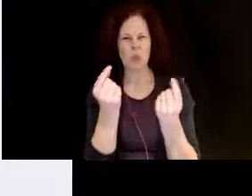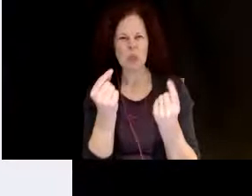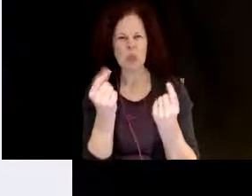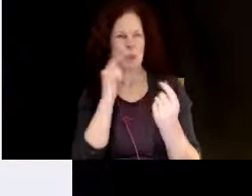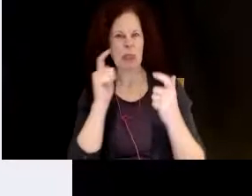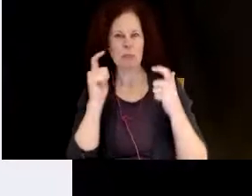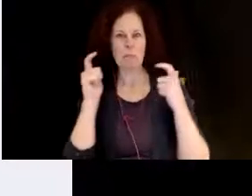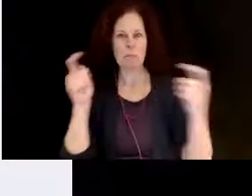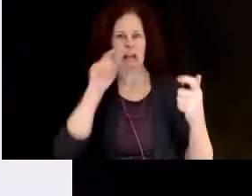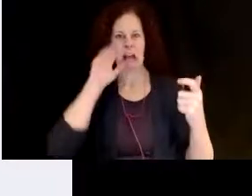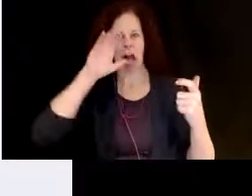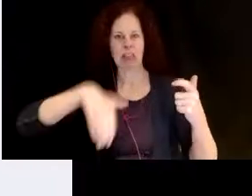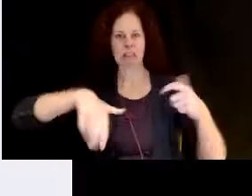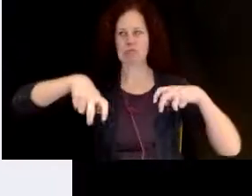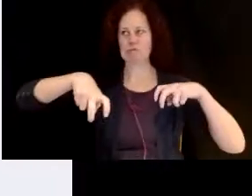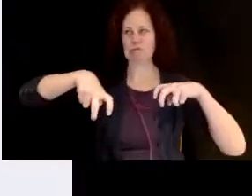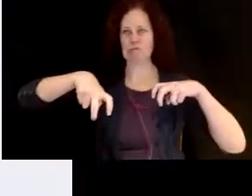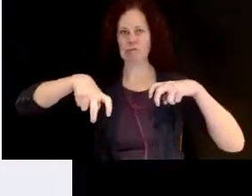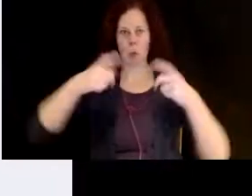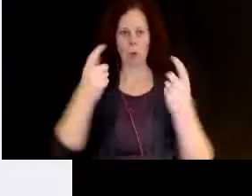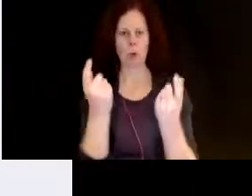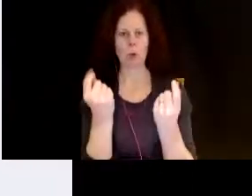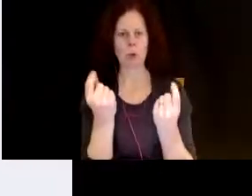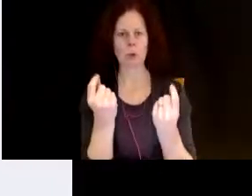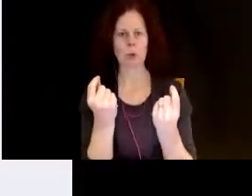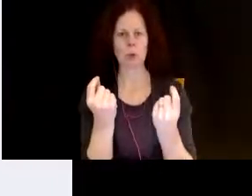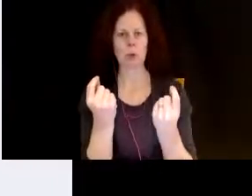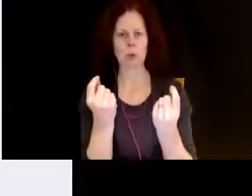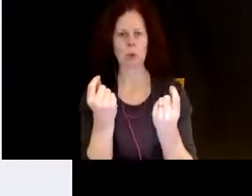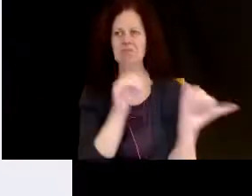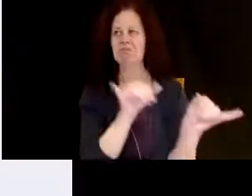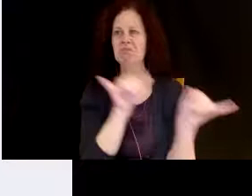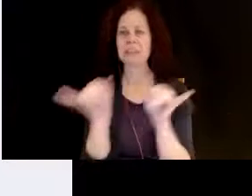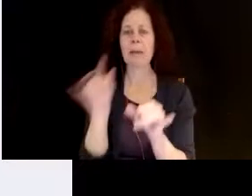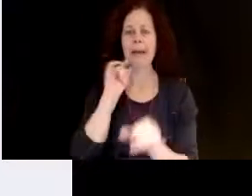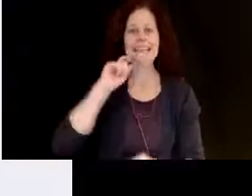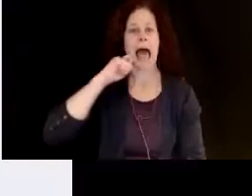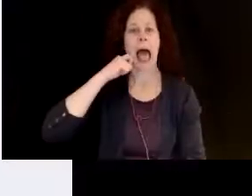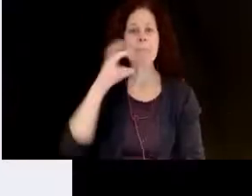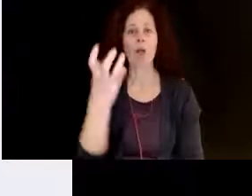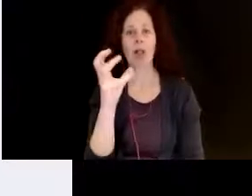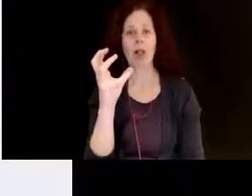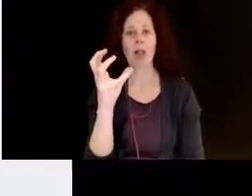help communities keep in mind that they can be strategic and realistic in the face of the elephant.